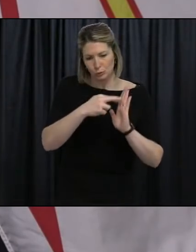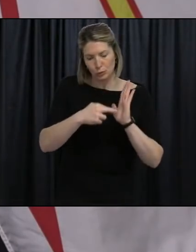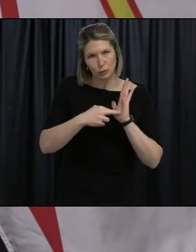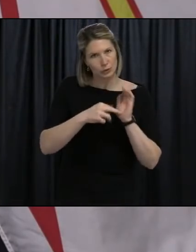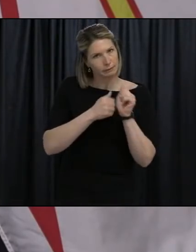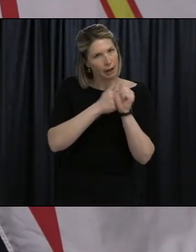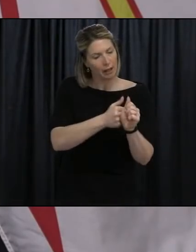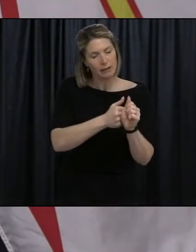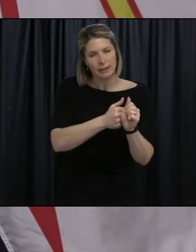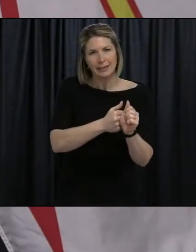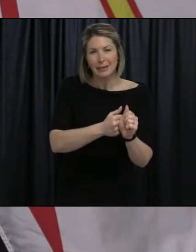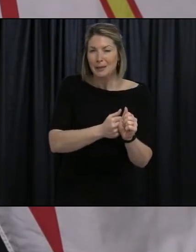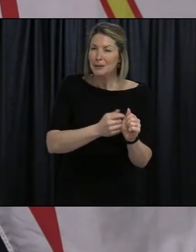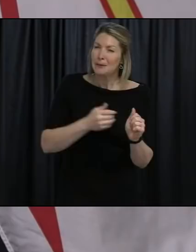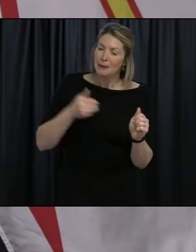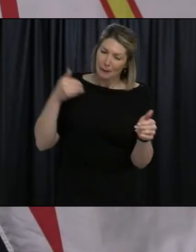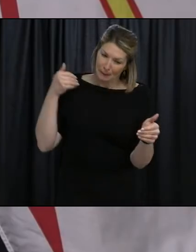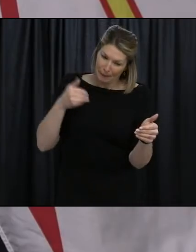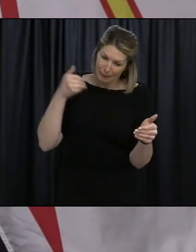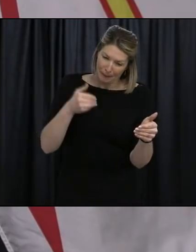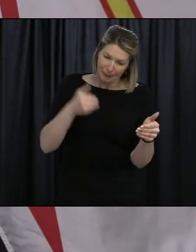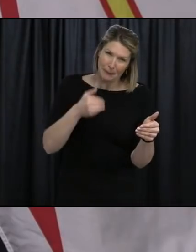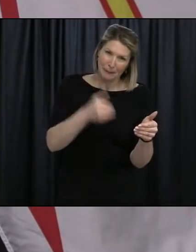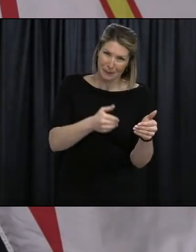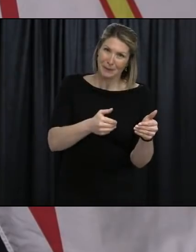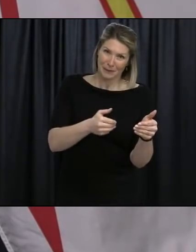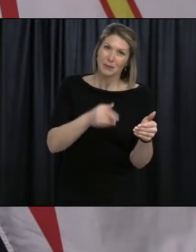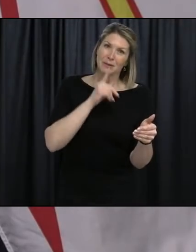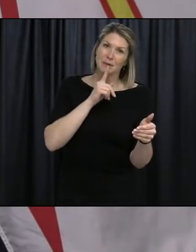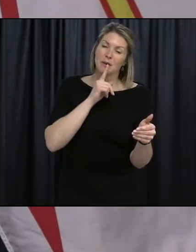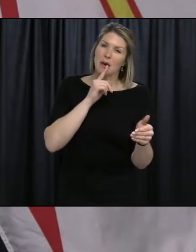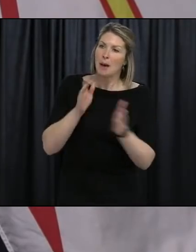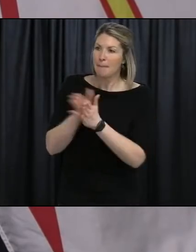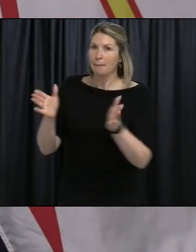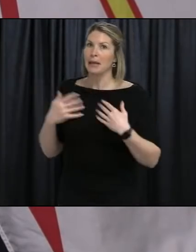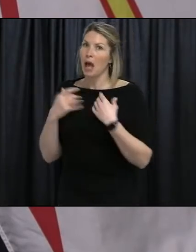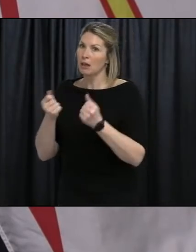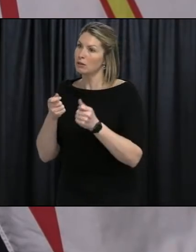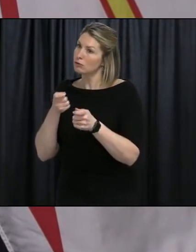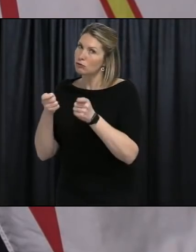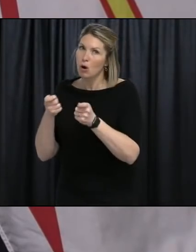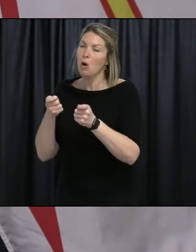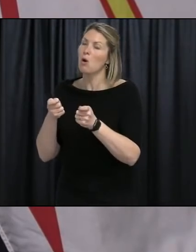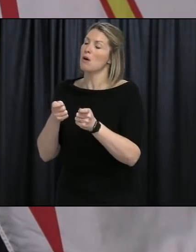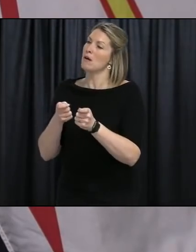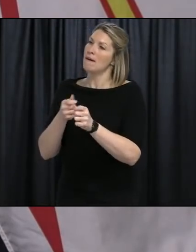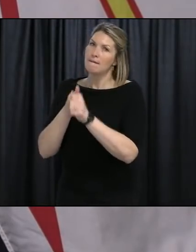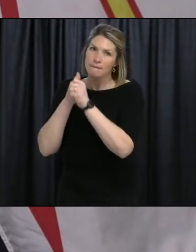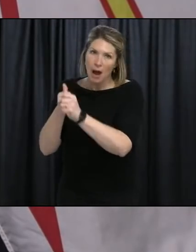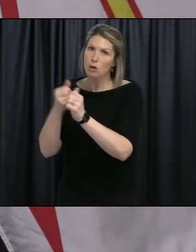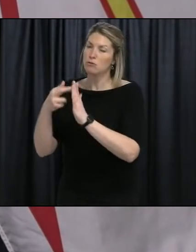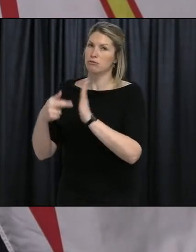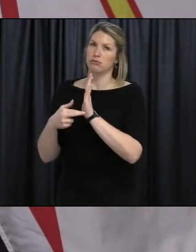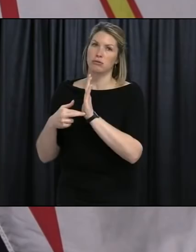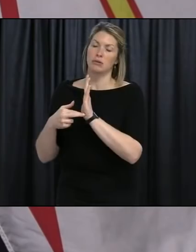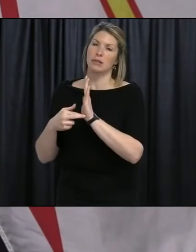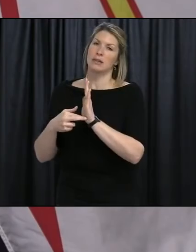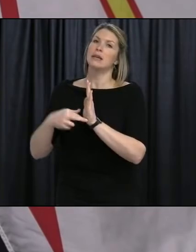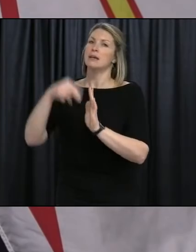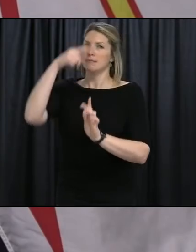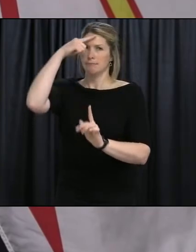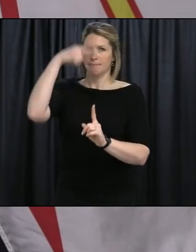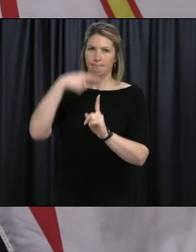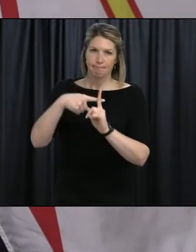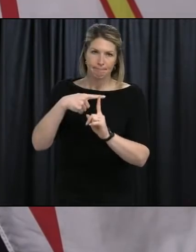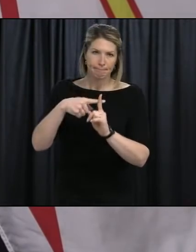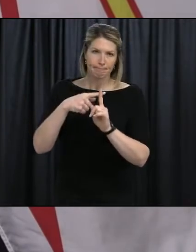to keep up our proven public health measures, follow the recommendations, and stay the course. And hold fast, Newfoundland and Labrador. Thanks